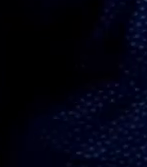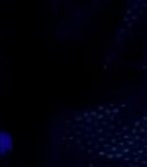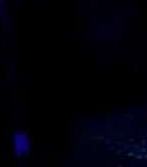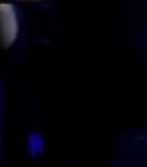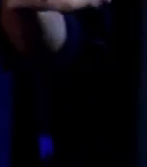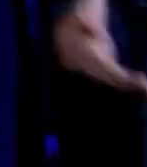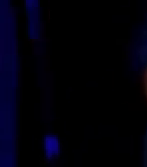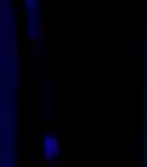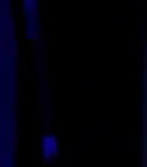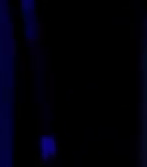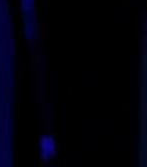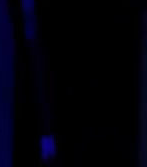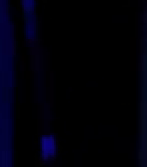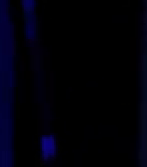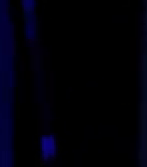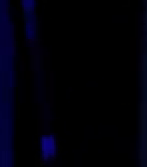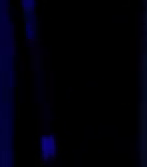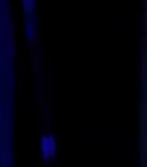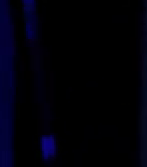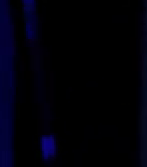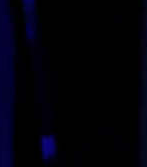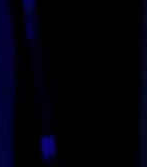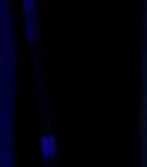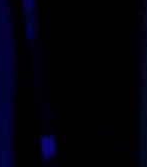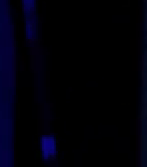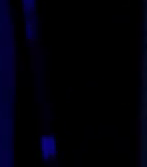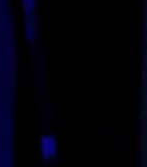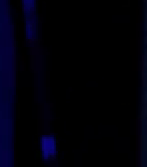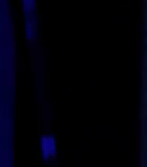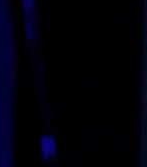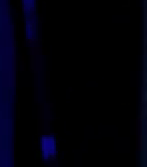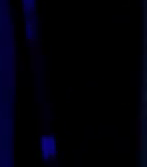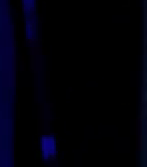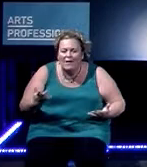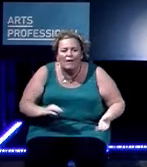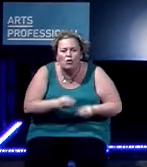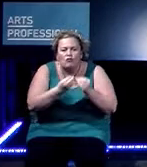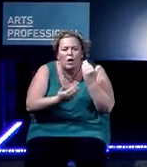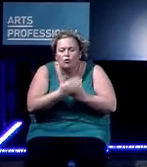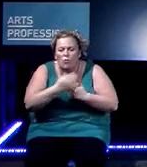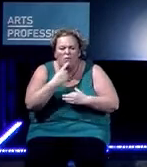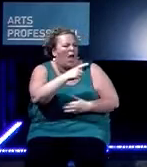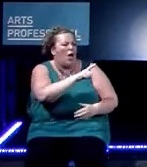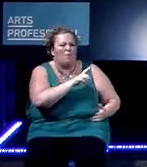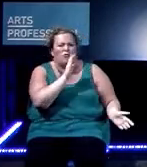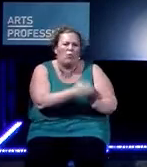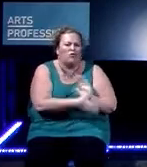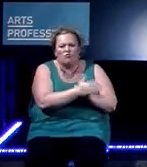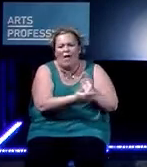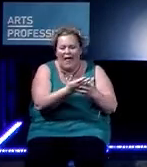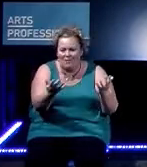is always kind of, it always is first portrayed as something that's going to destroy everything. So take this guy. This is a